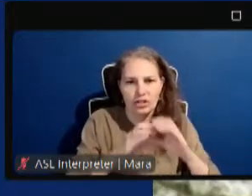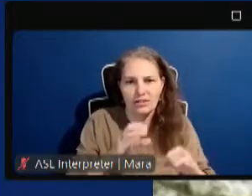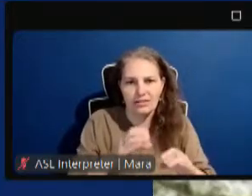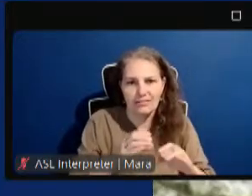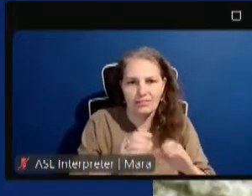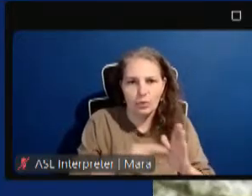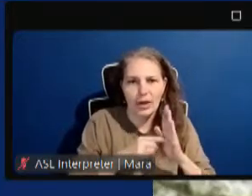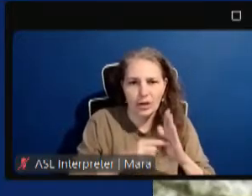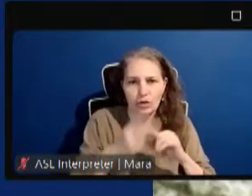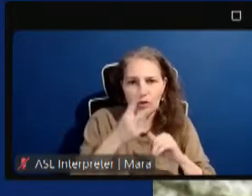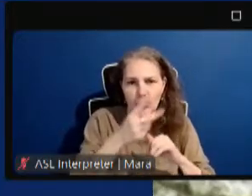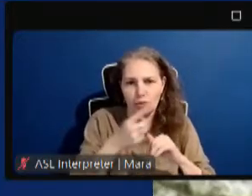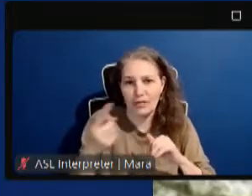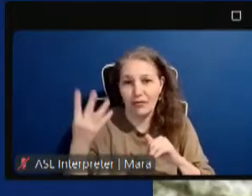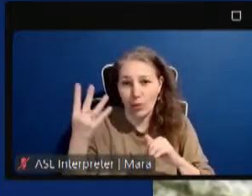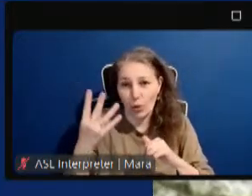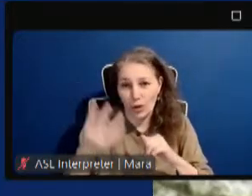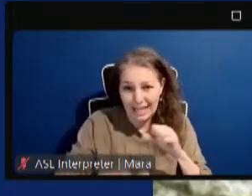come. Thank you so much.